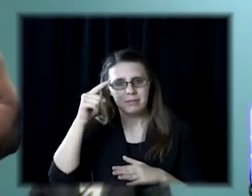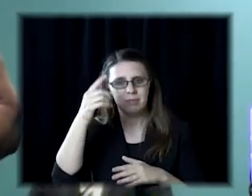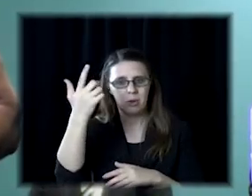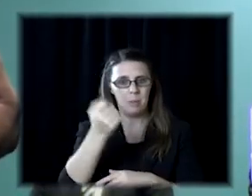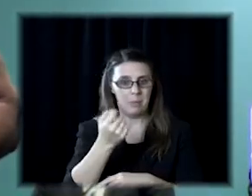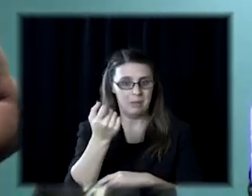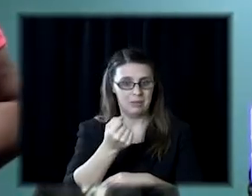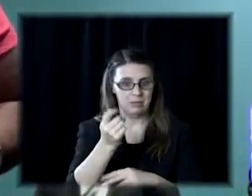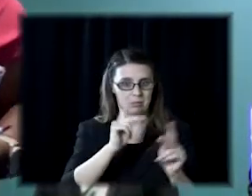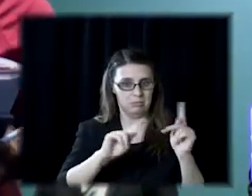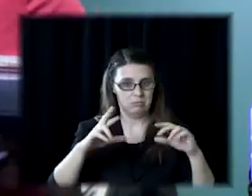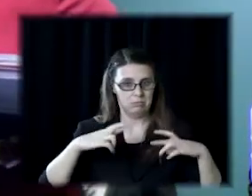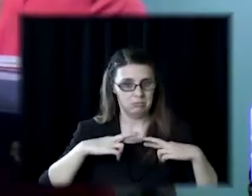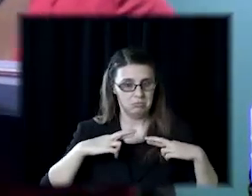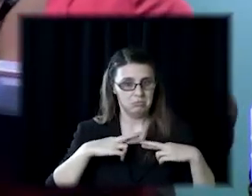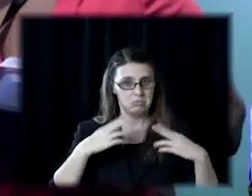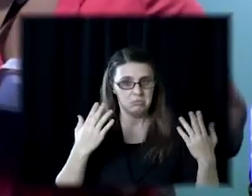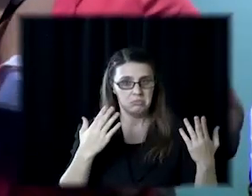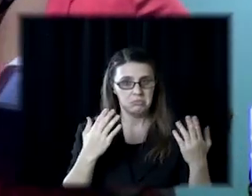pensionados?